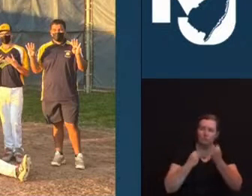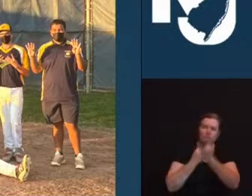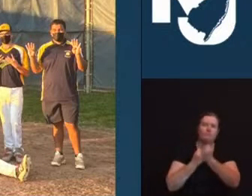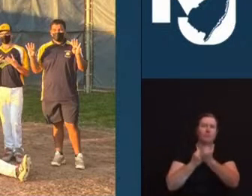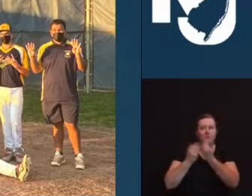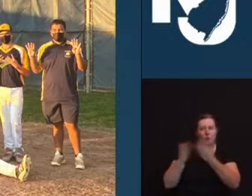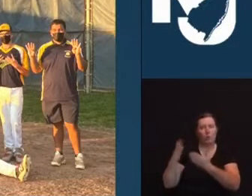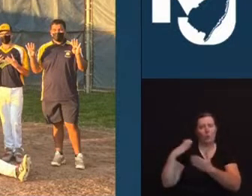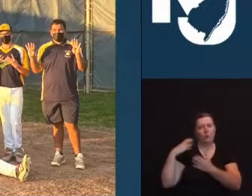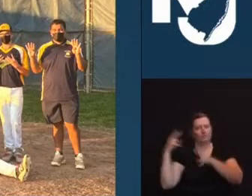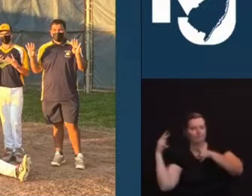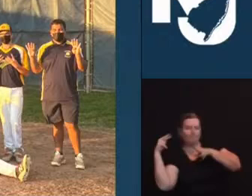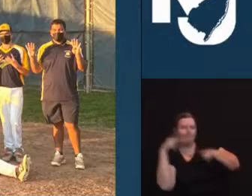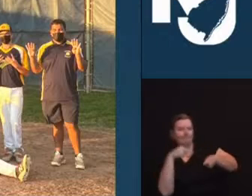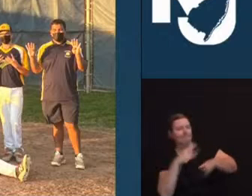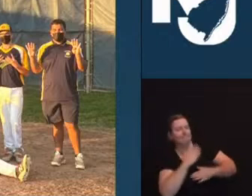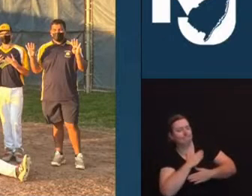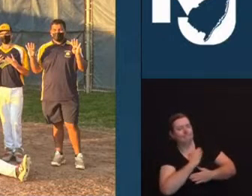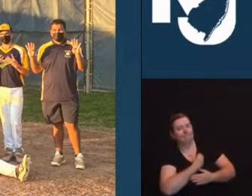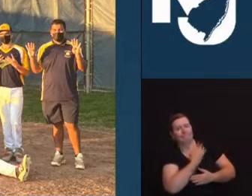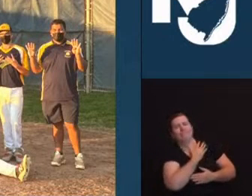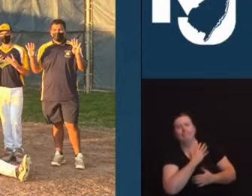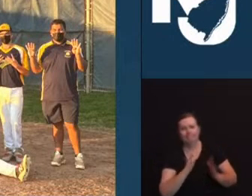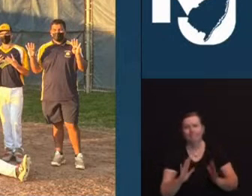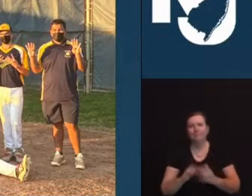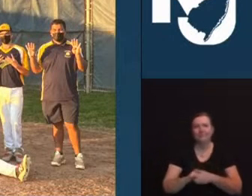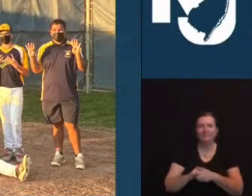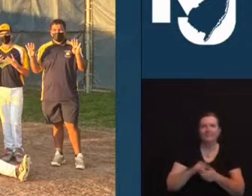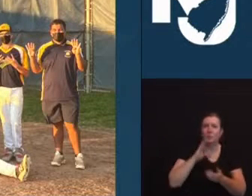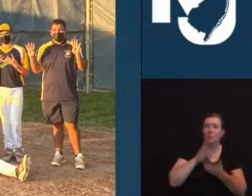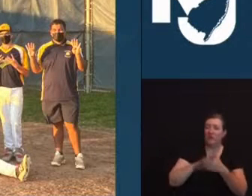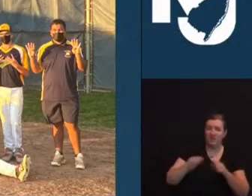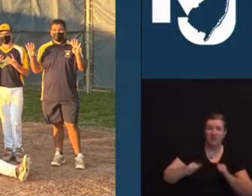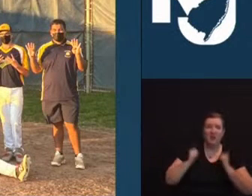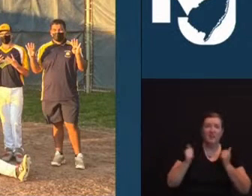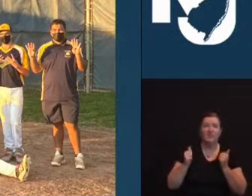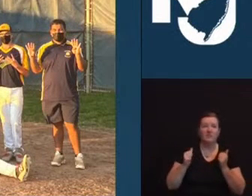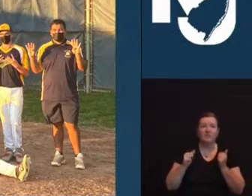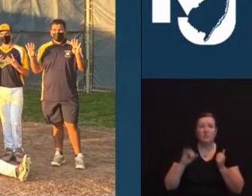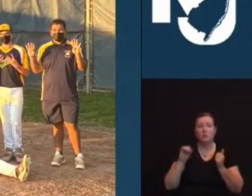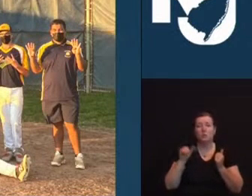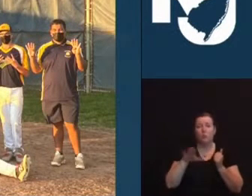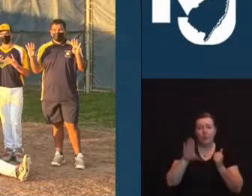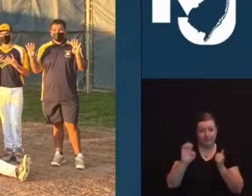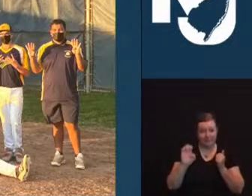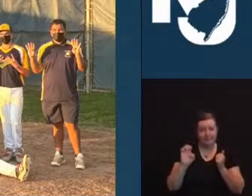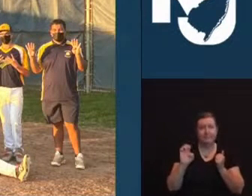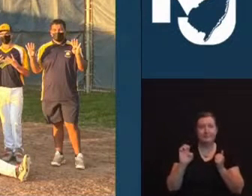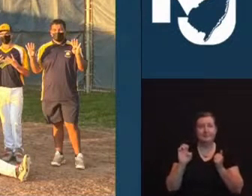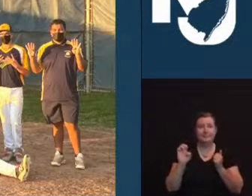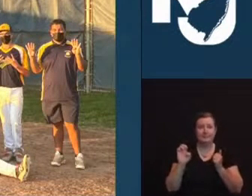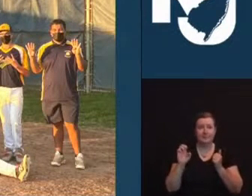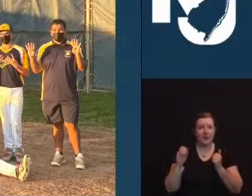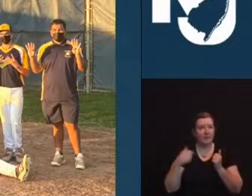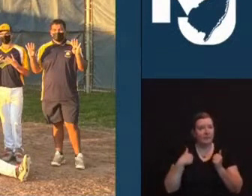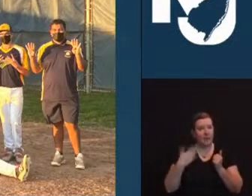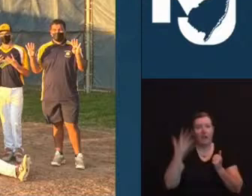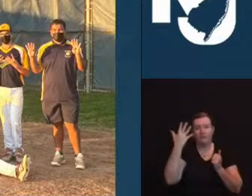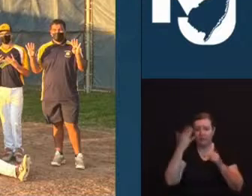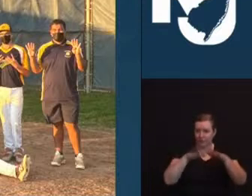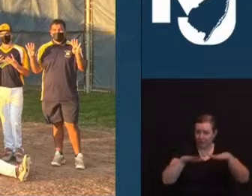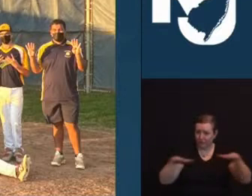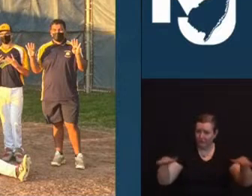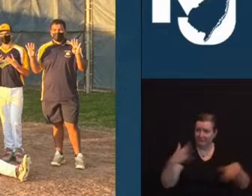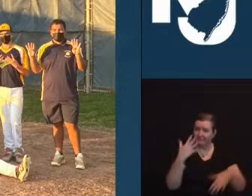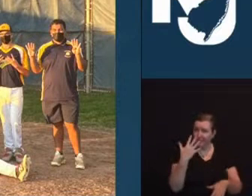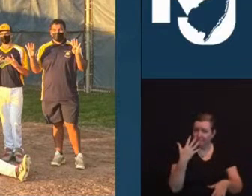Joyce, with whom I had the great honor of speaking, and his 5 children, Chastity, Andrew, Nikki, Brandon, with whom I had also the honor of speaking,